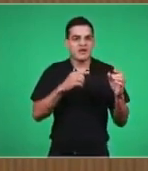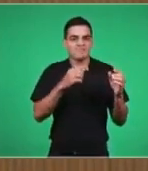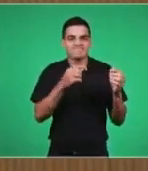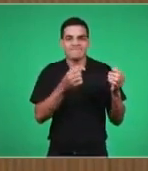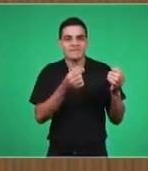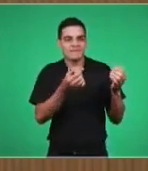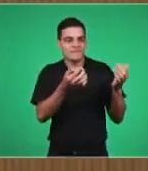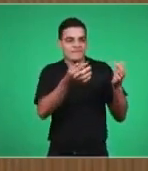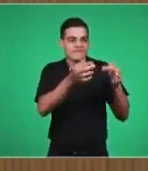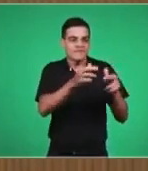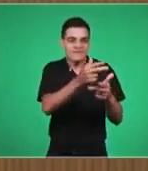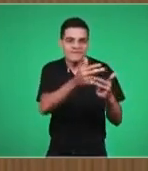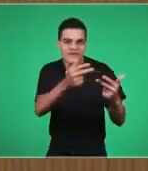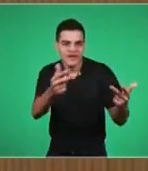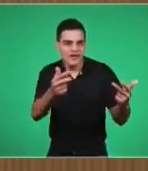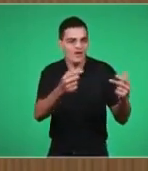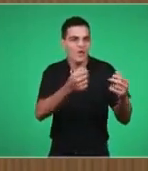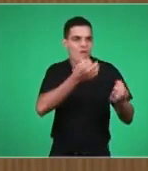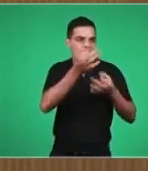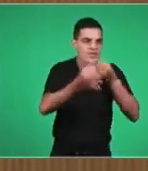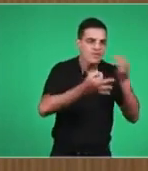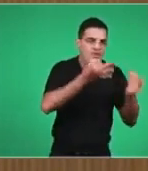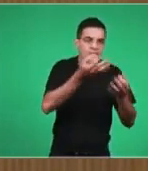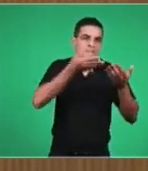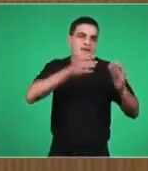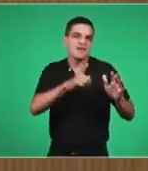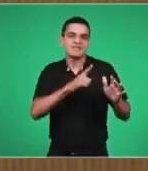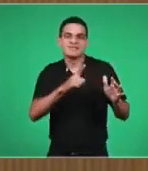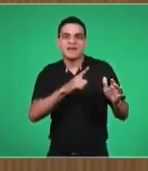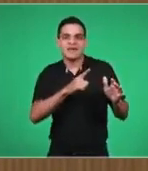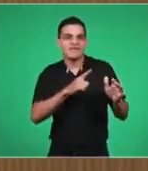can contradict itself in certain aspects.